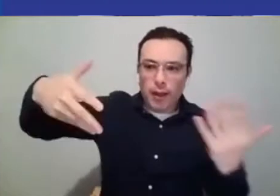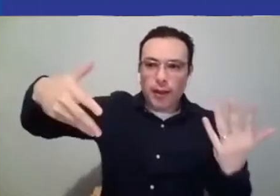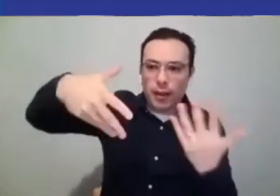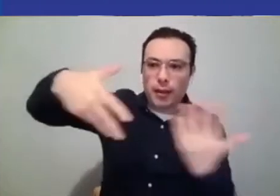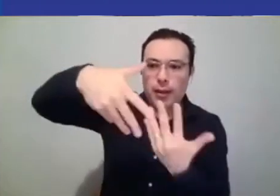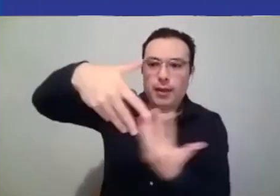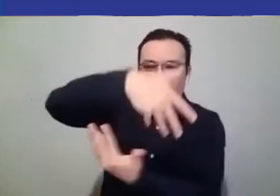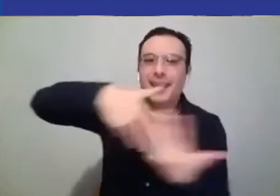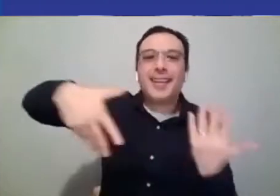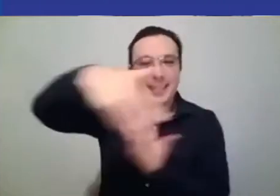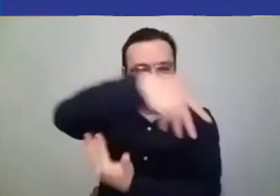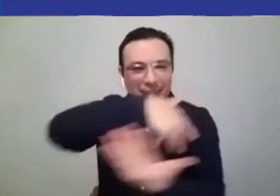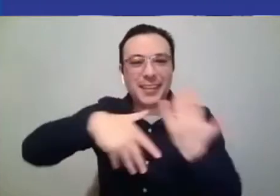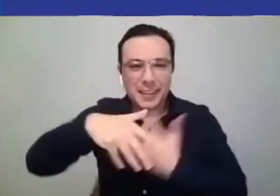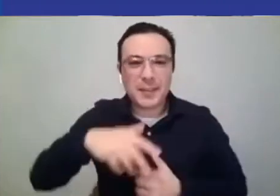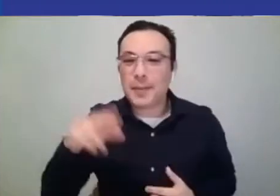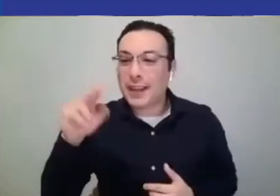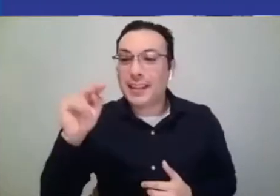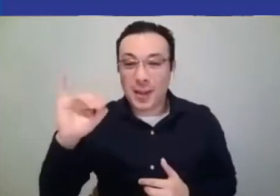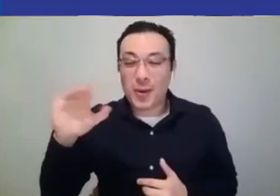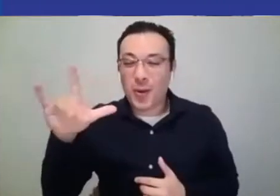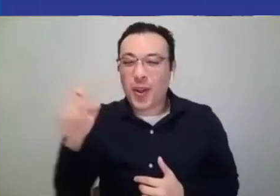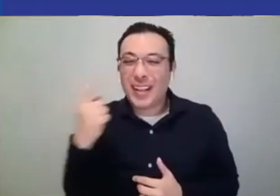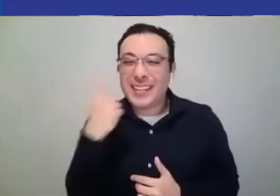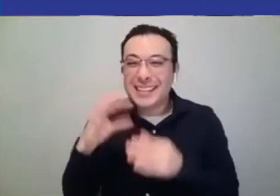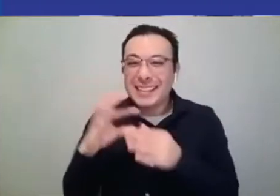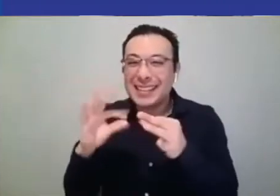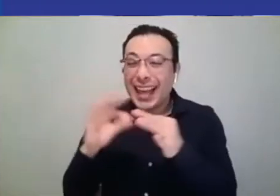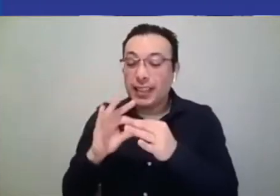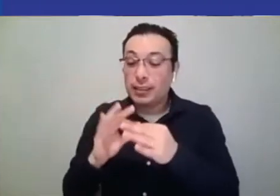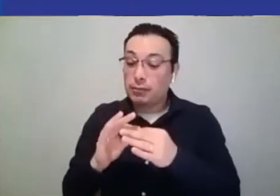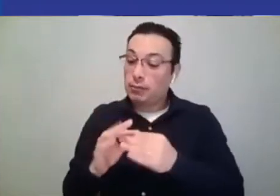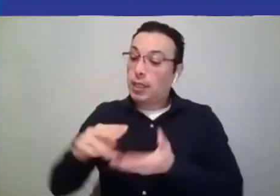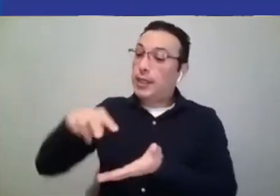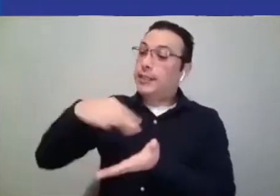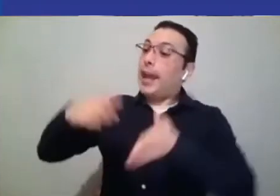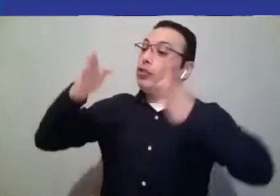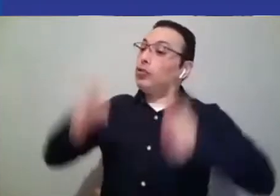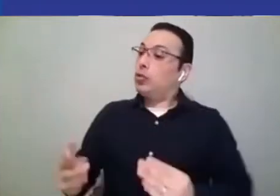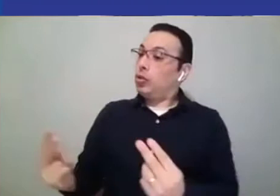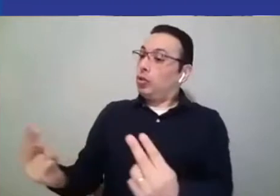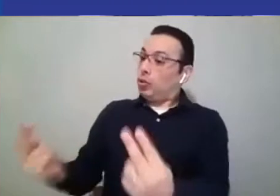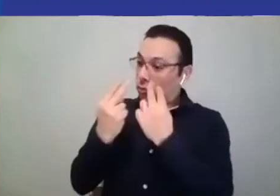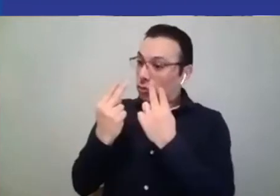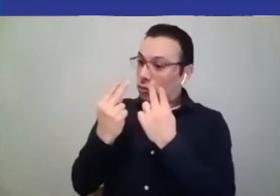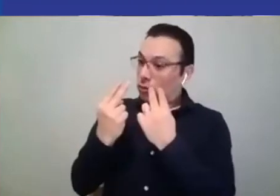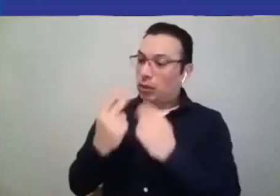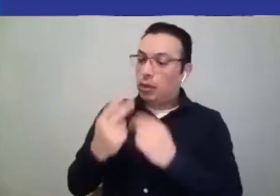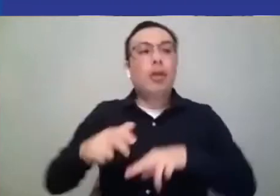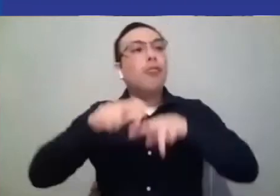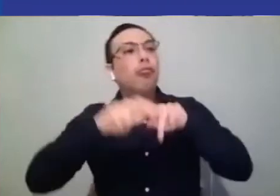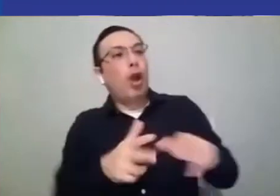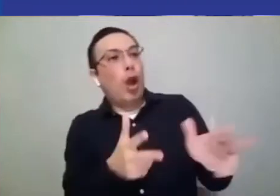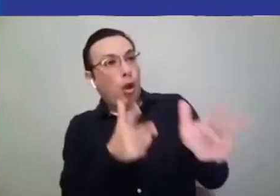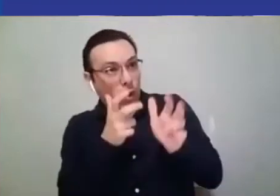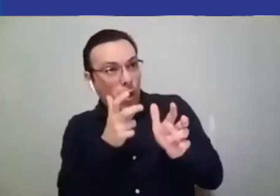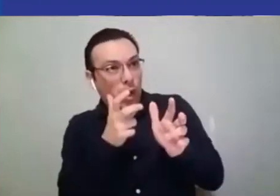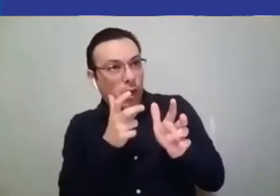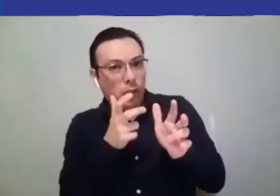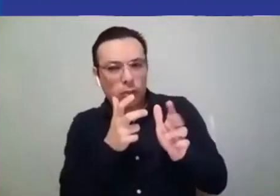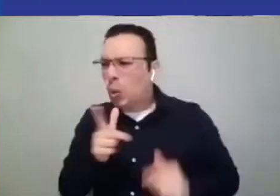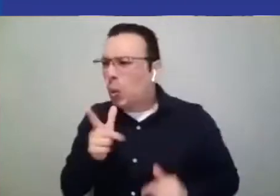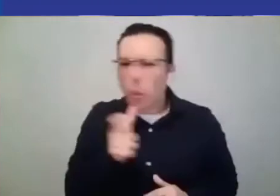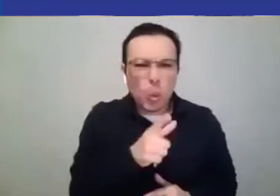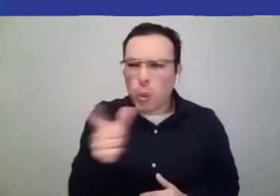like Nicole said, that liminal space where performer, spectator